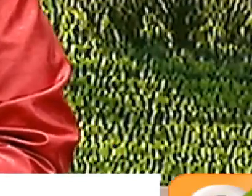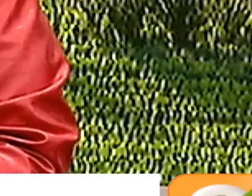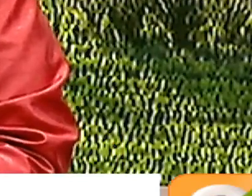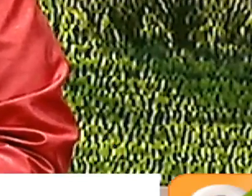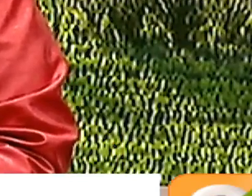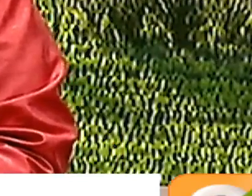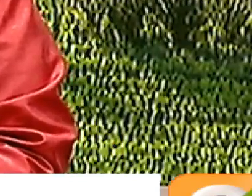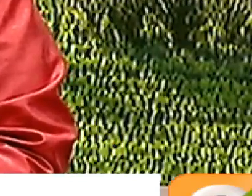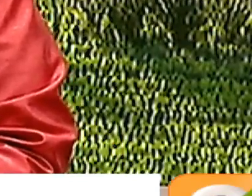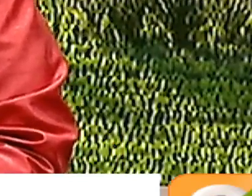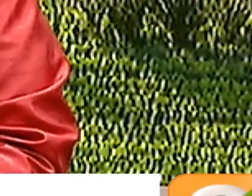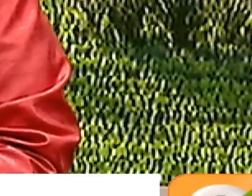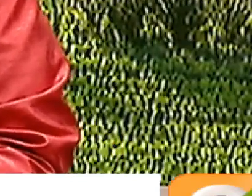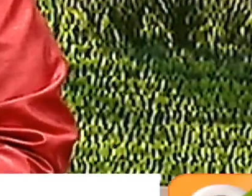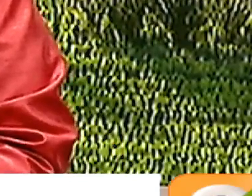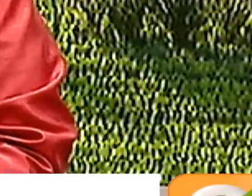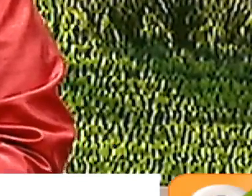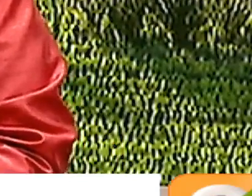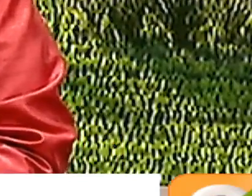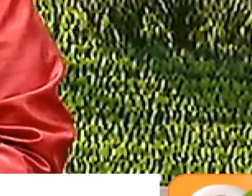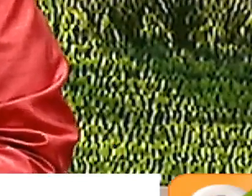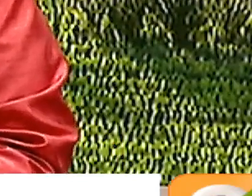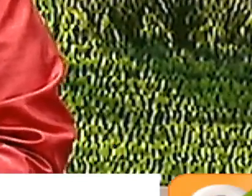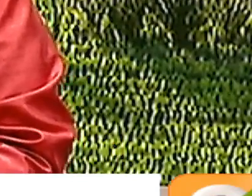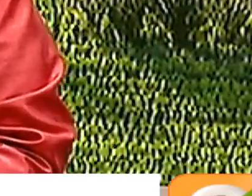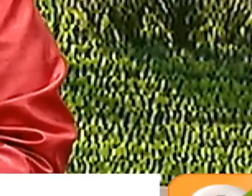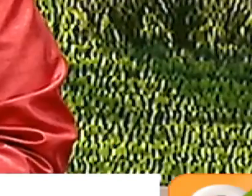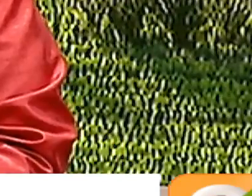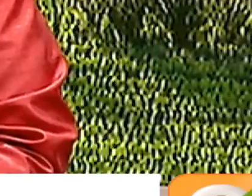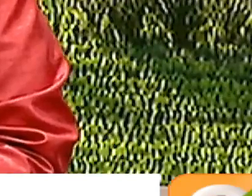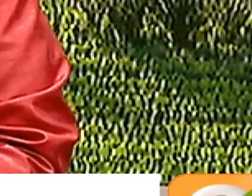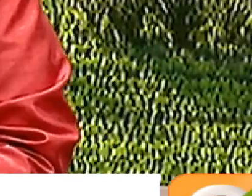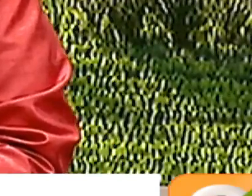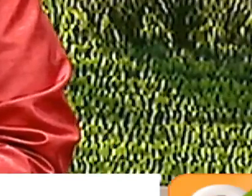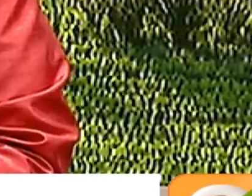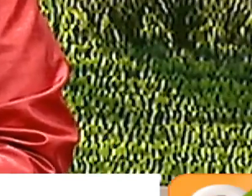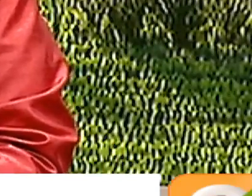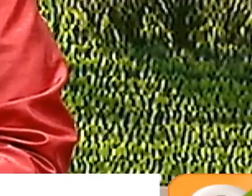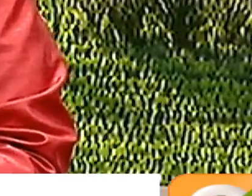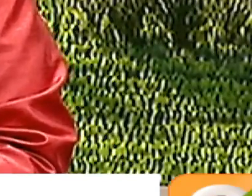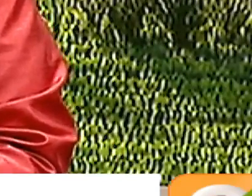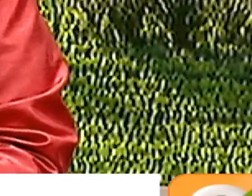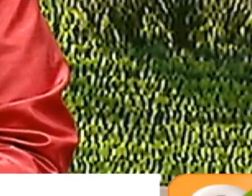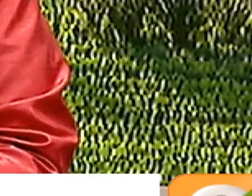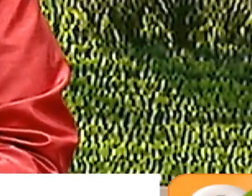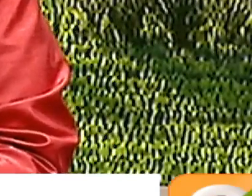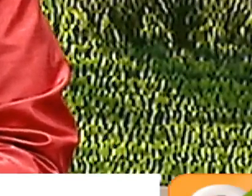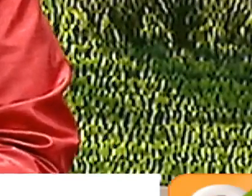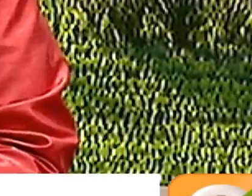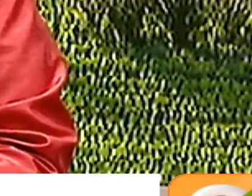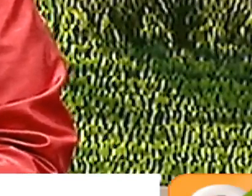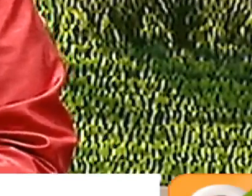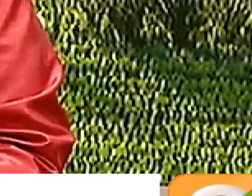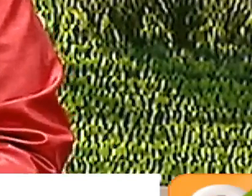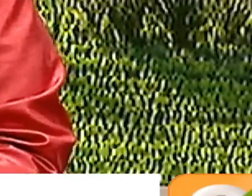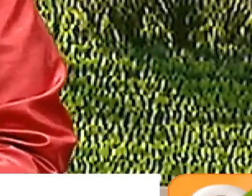webinars, online engagements to show people how to deploy the system. We've even had developed videos on how